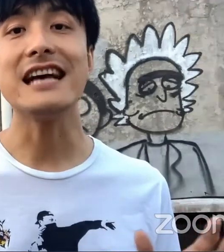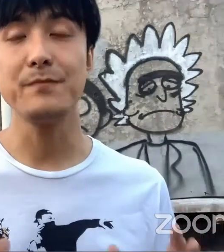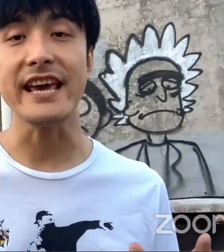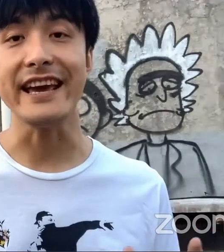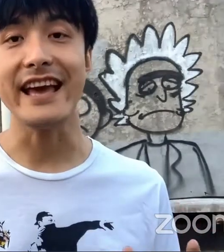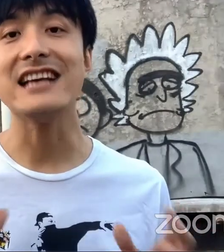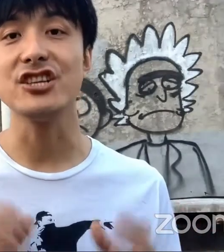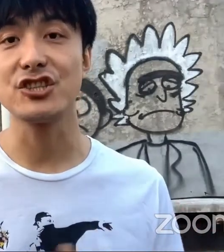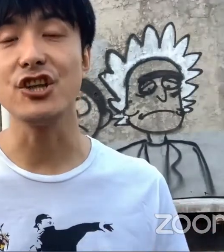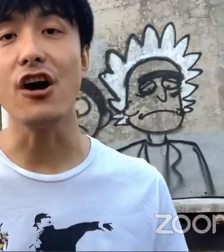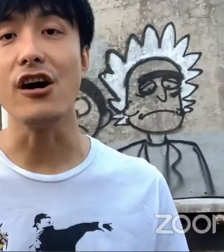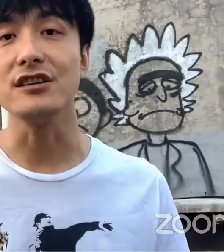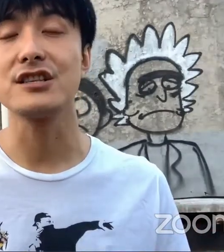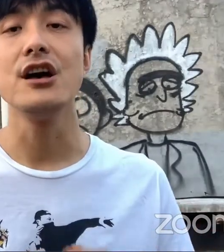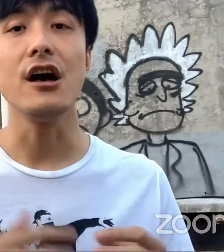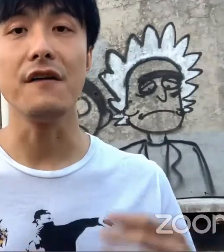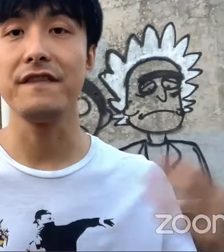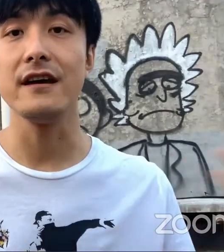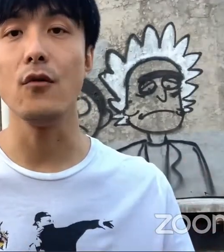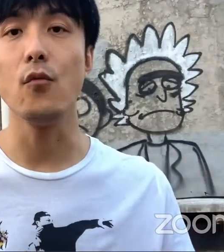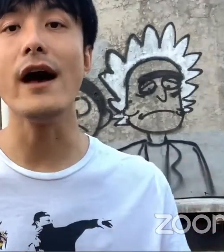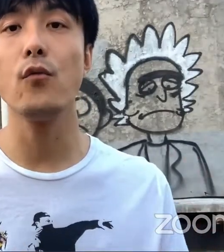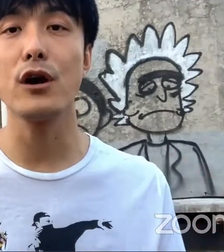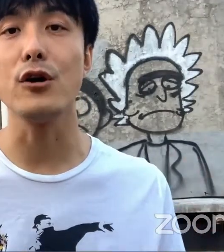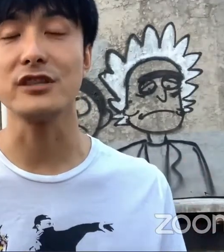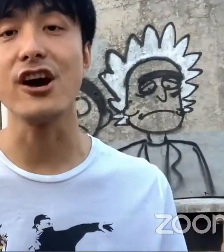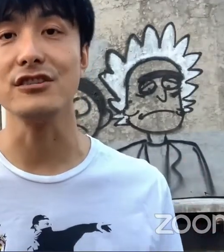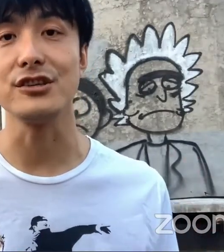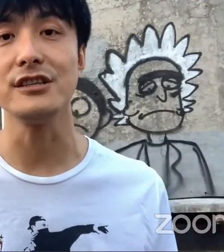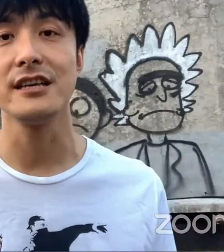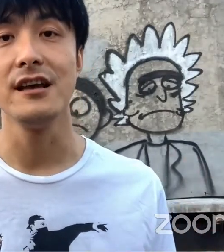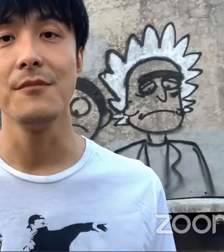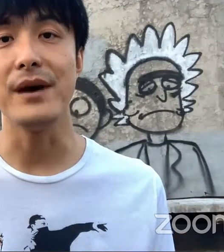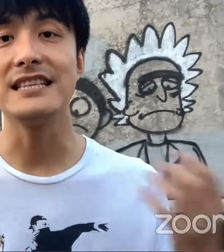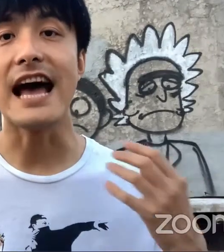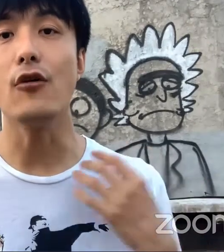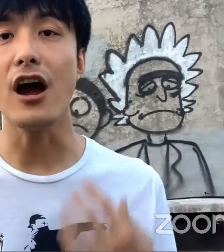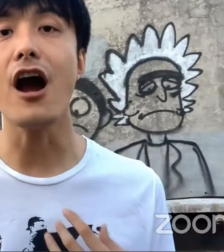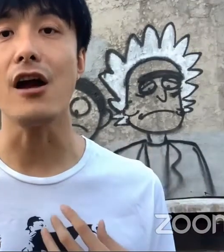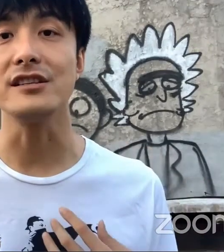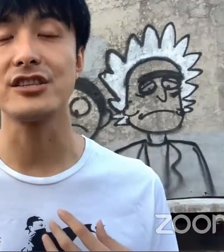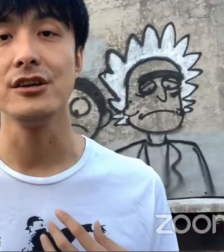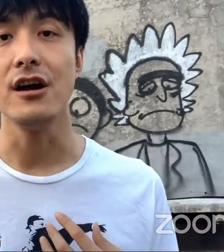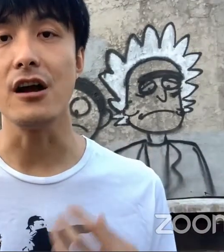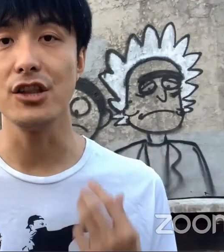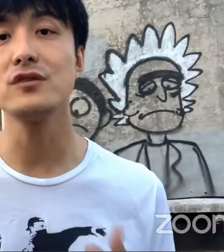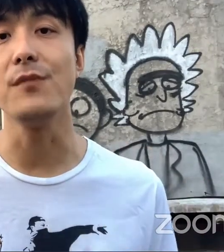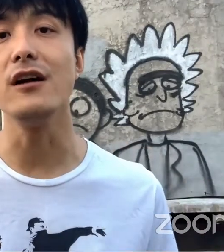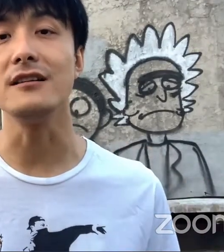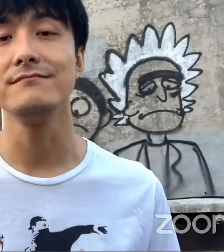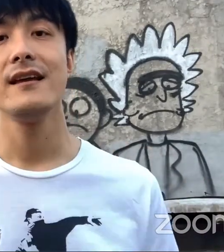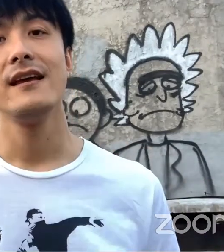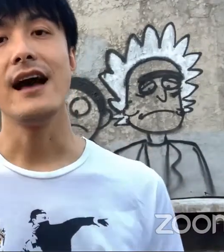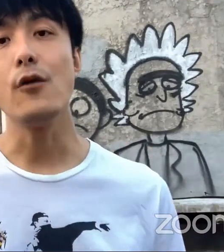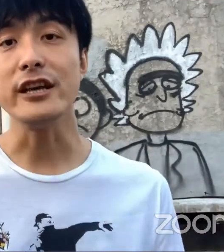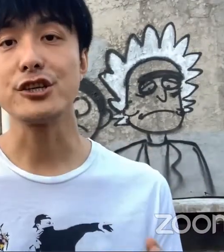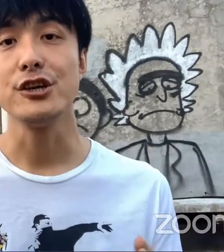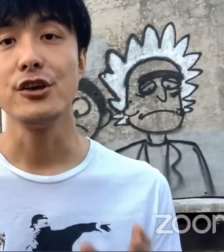not as big as the stars of the One World concert, but our hearts are no smaller.